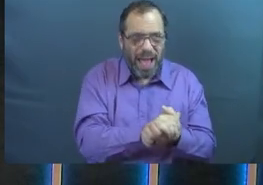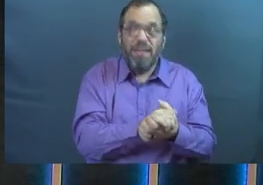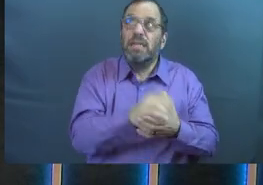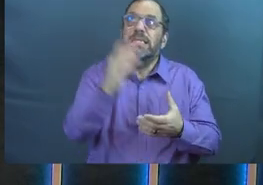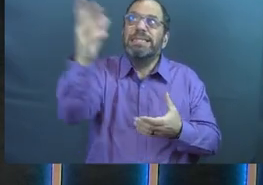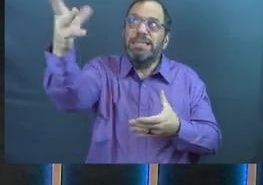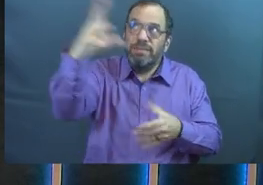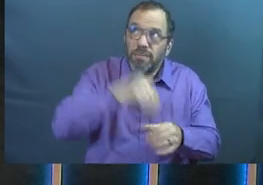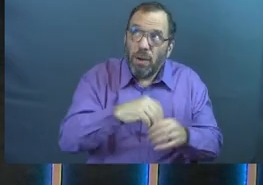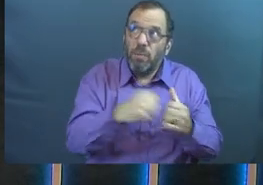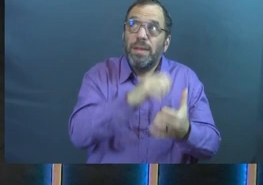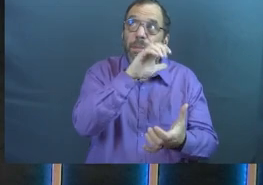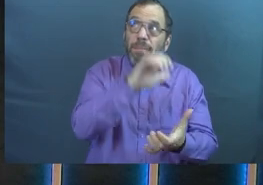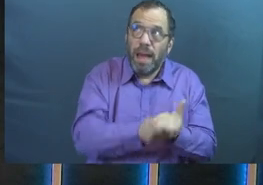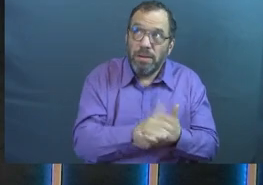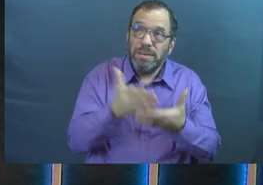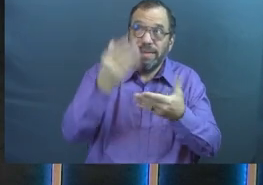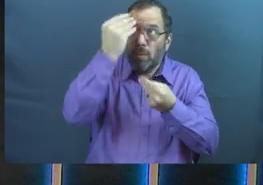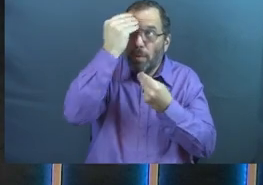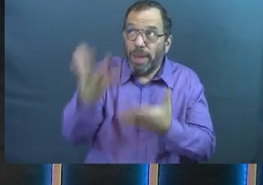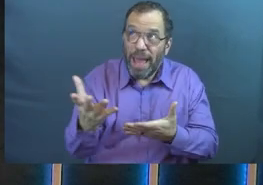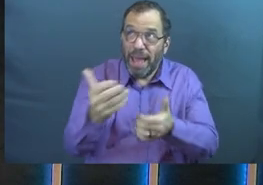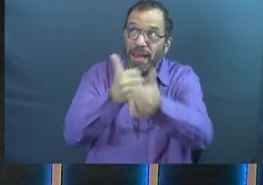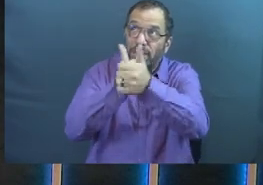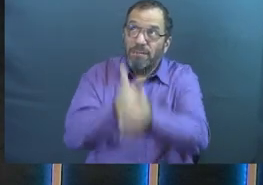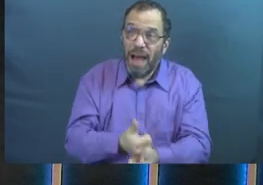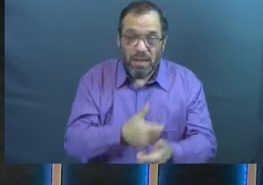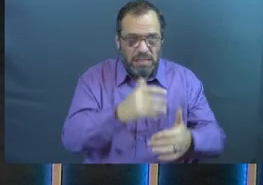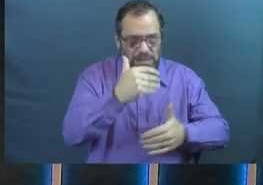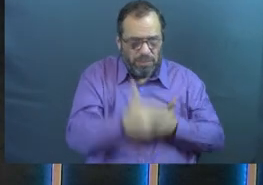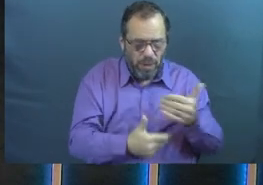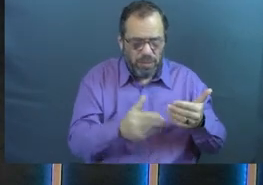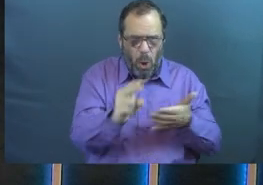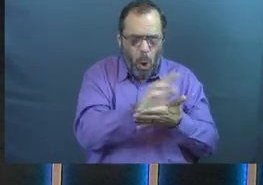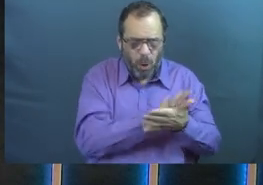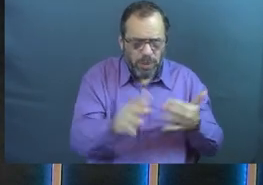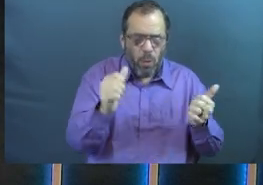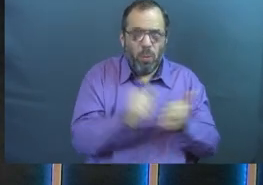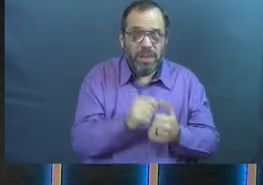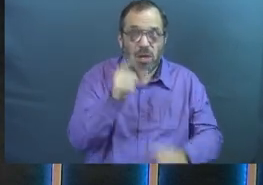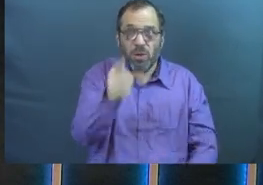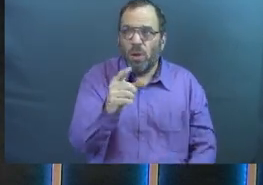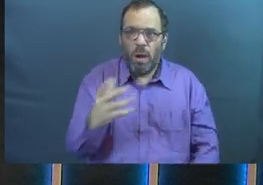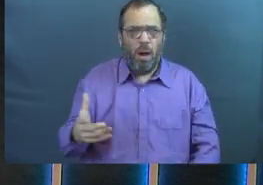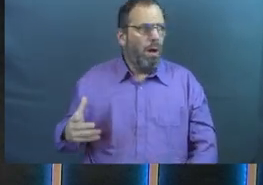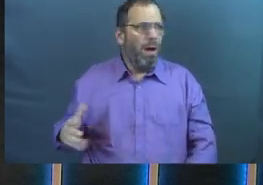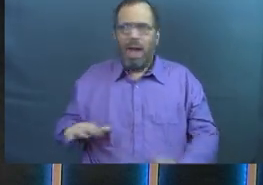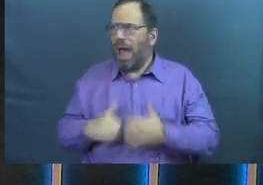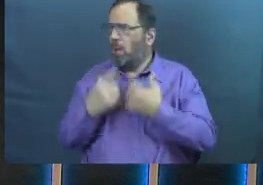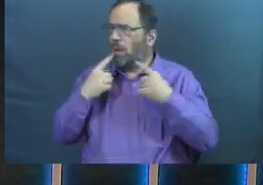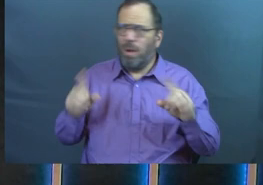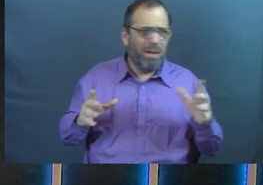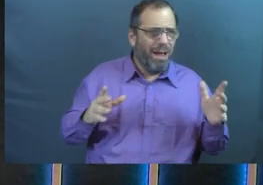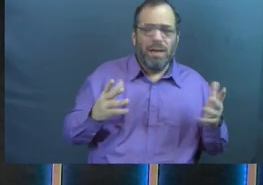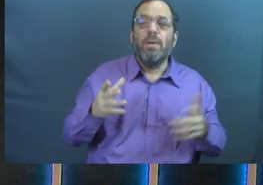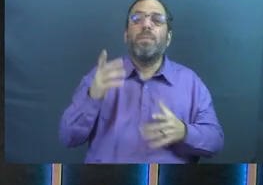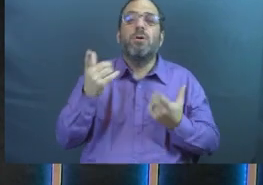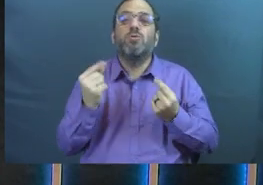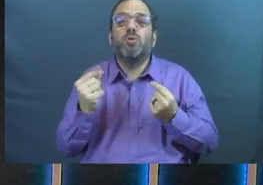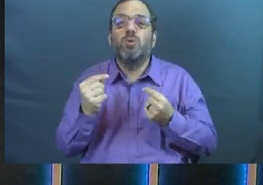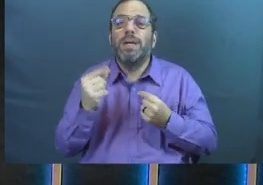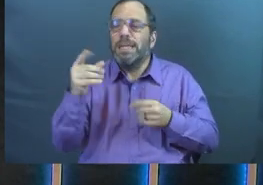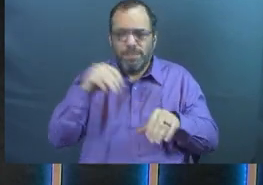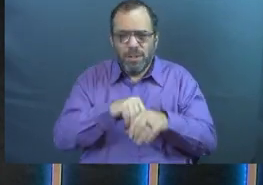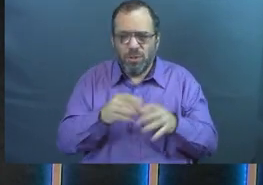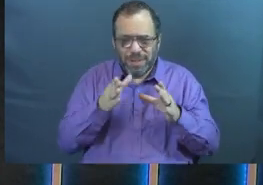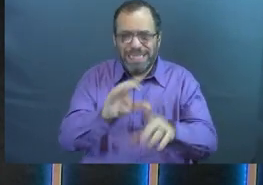God do what he wants with you, and he begins a process of holiness with you, you're like, well, how would that work? Well, what he's going to do is he's going to put